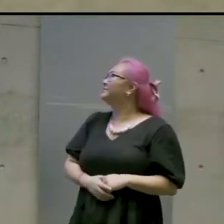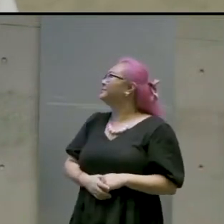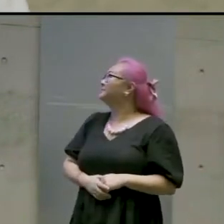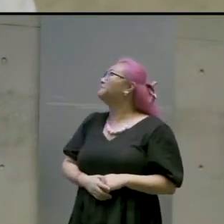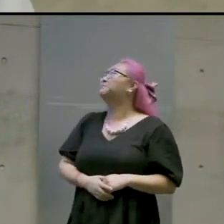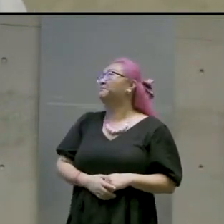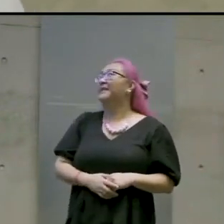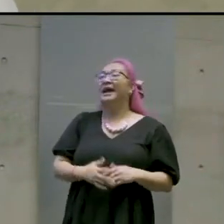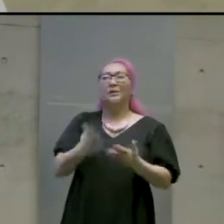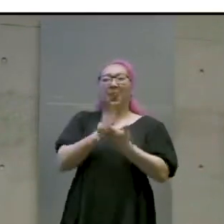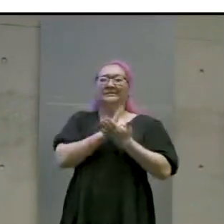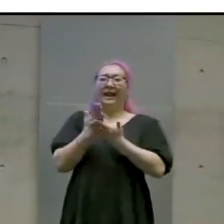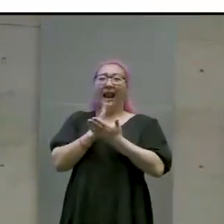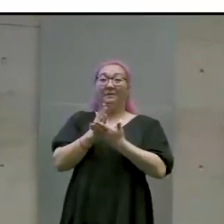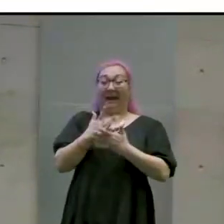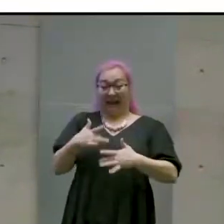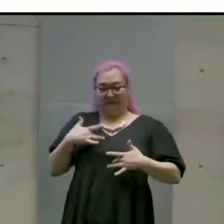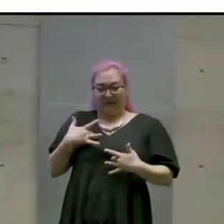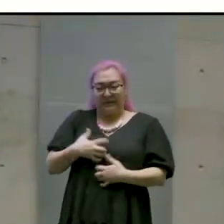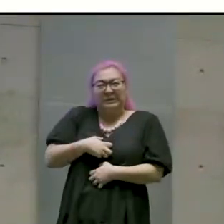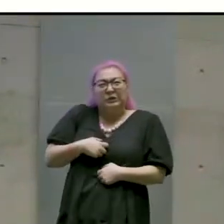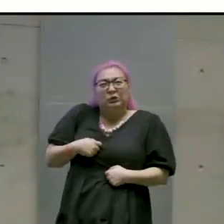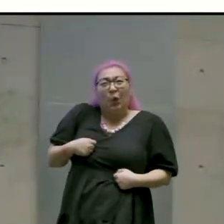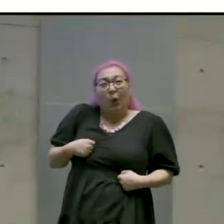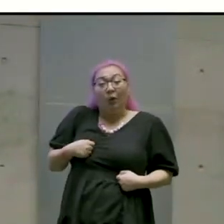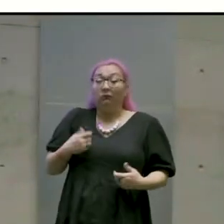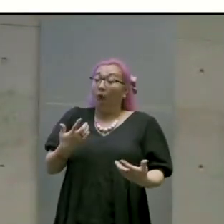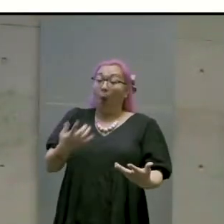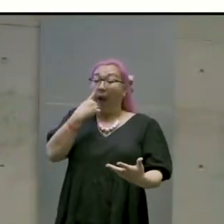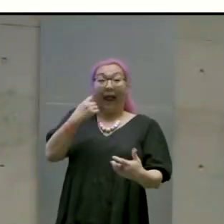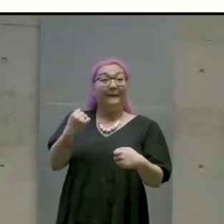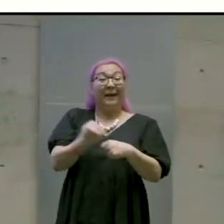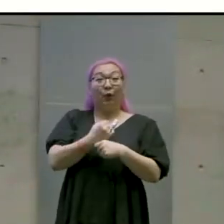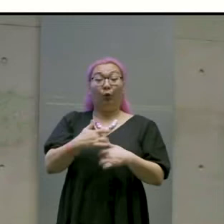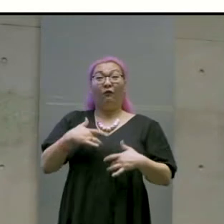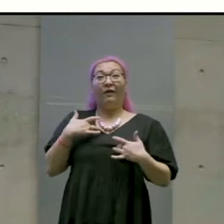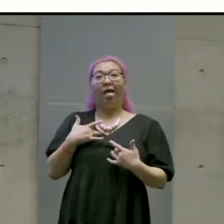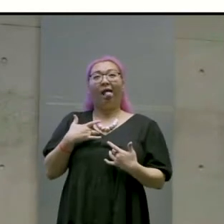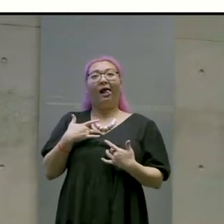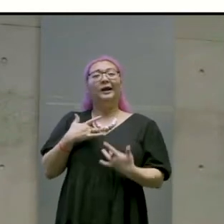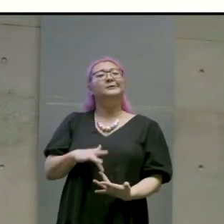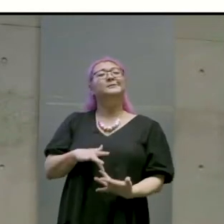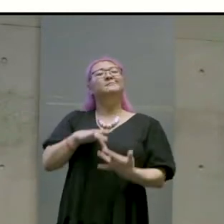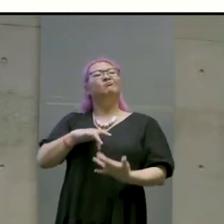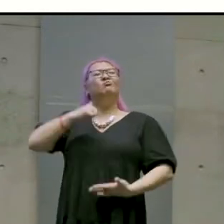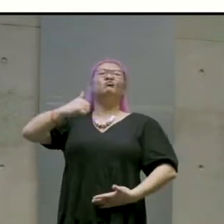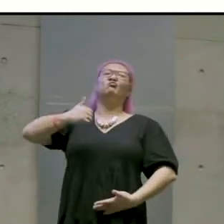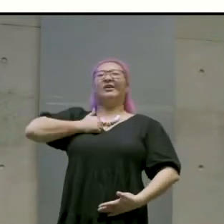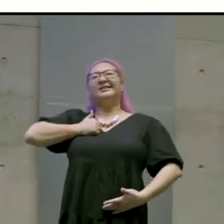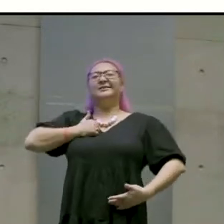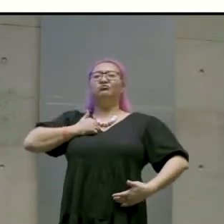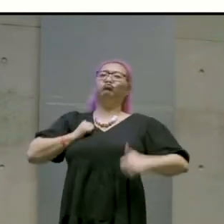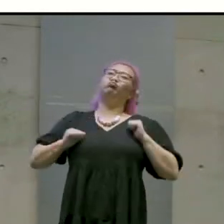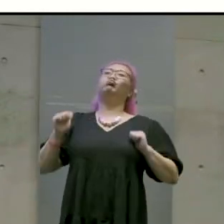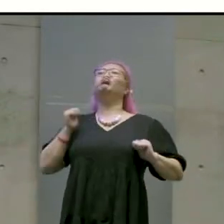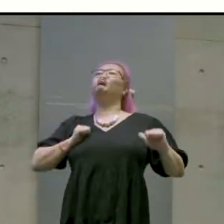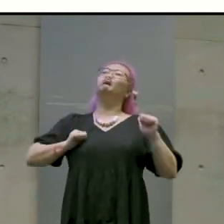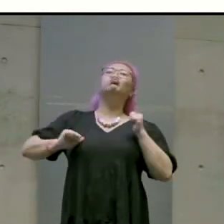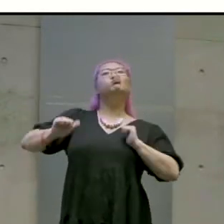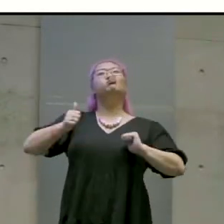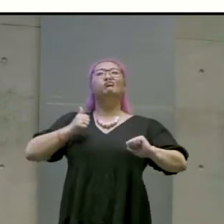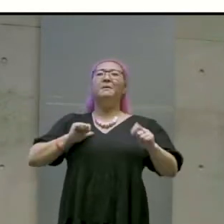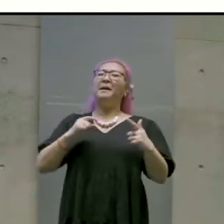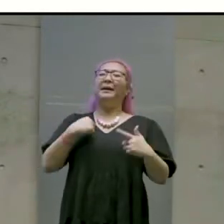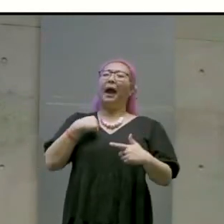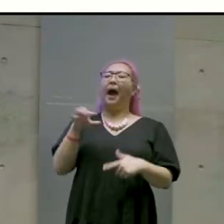So it can make you feel torn. It can make you feel virtuous for feeling like maybe you've chosen something that is bad for